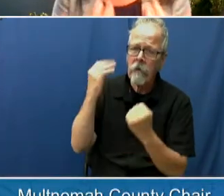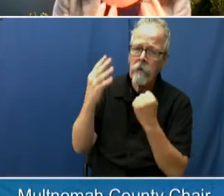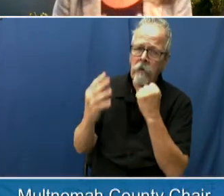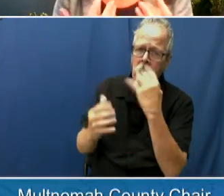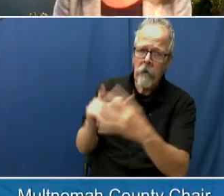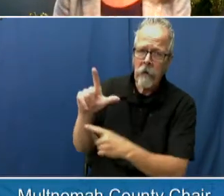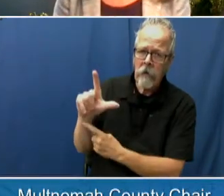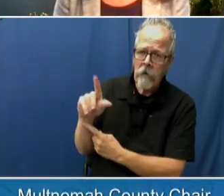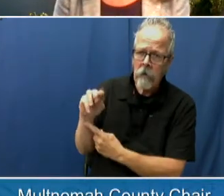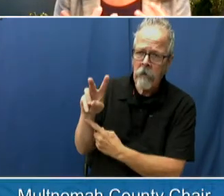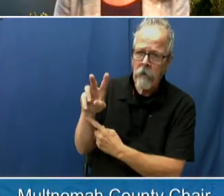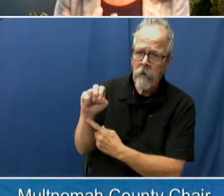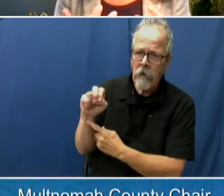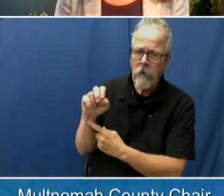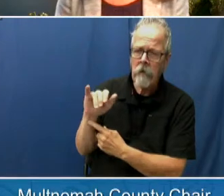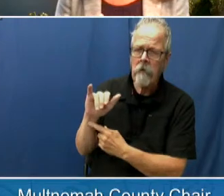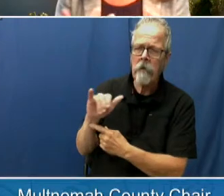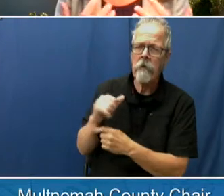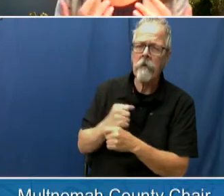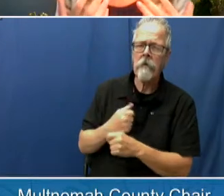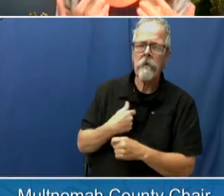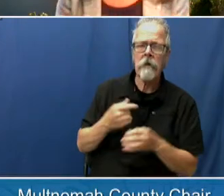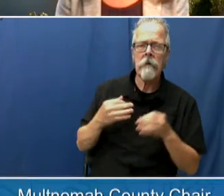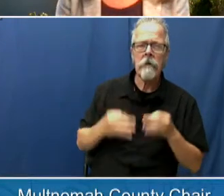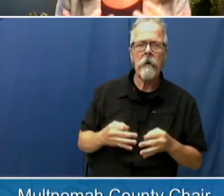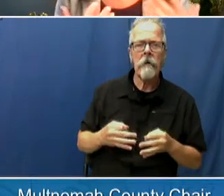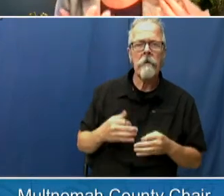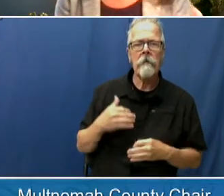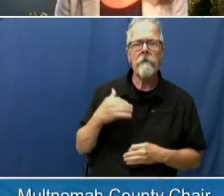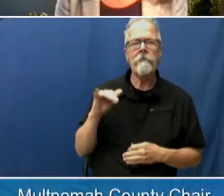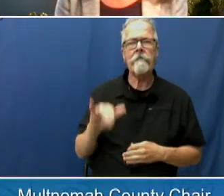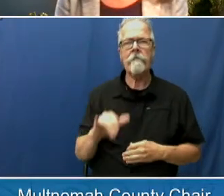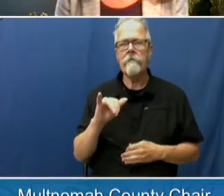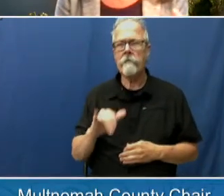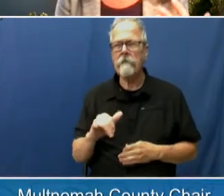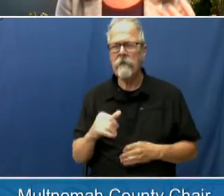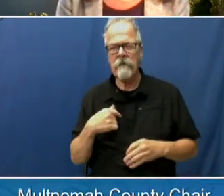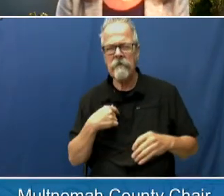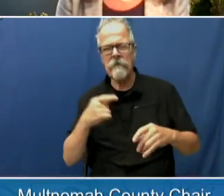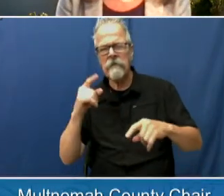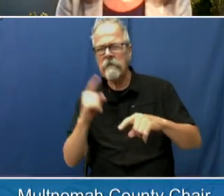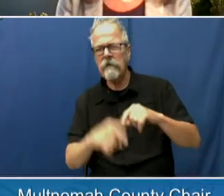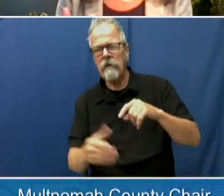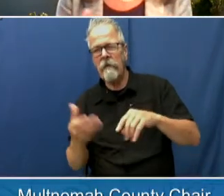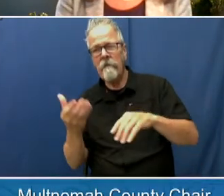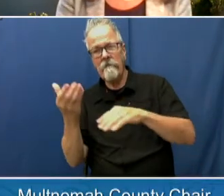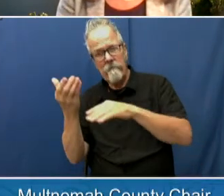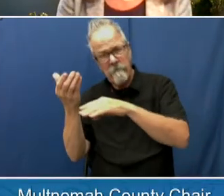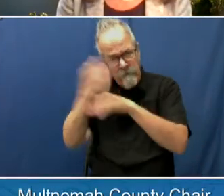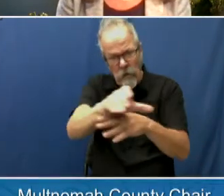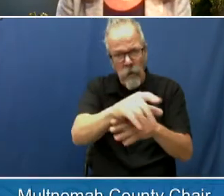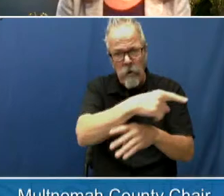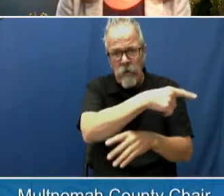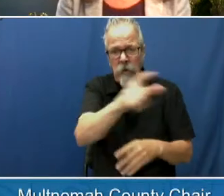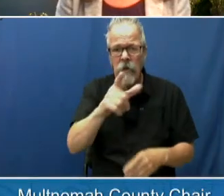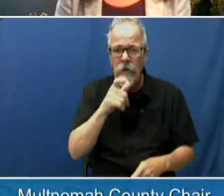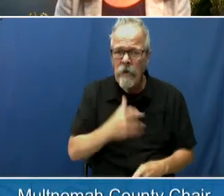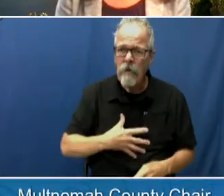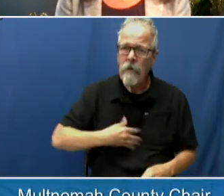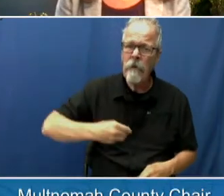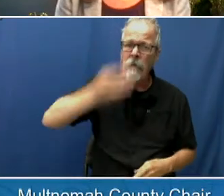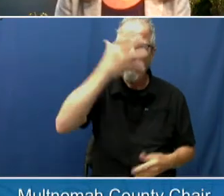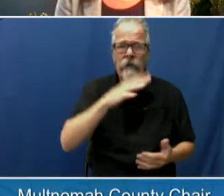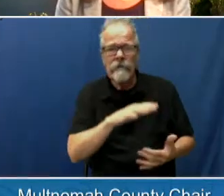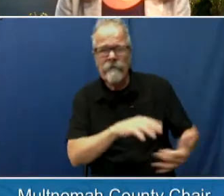There is no way to force a group of people who subscribe to the ideologies of white nationalism and white supremacy